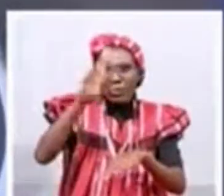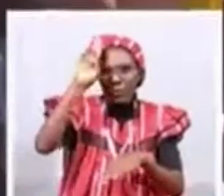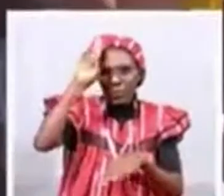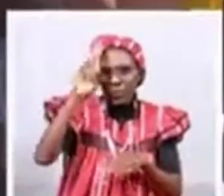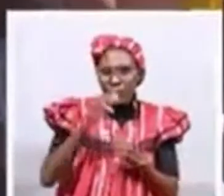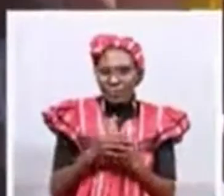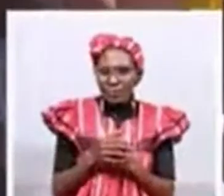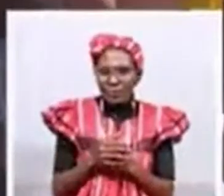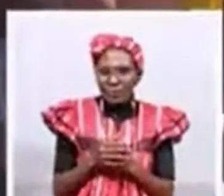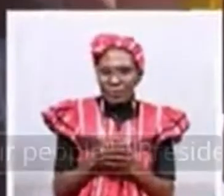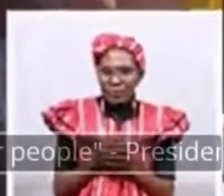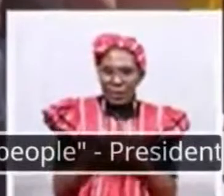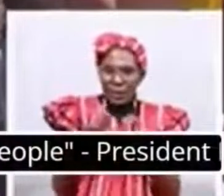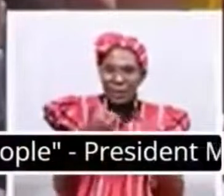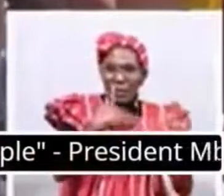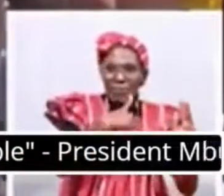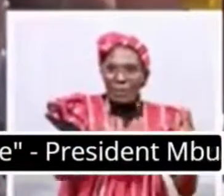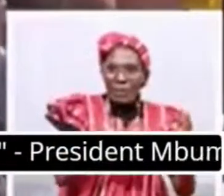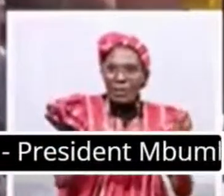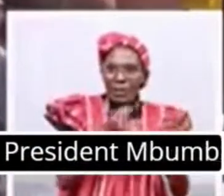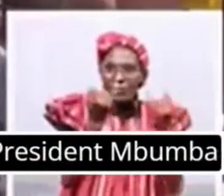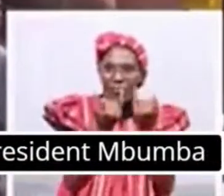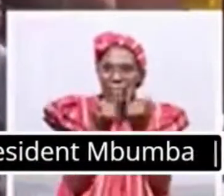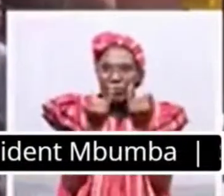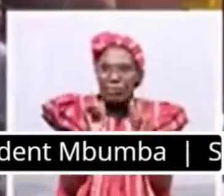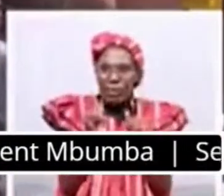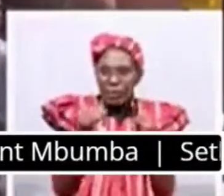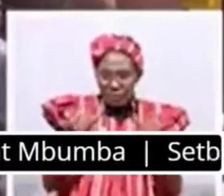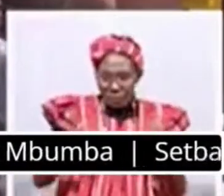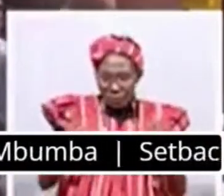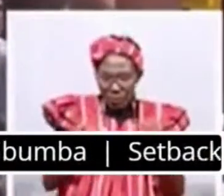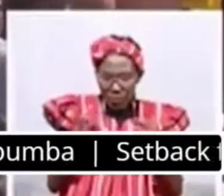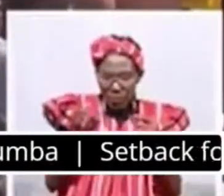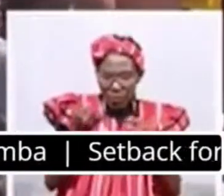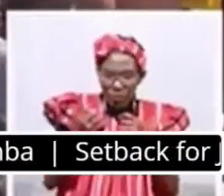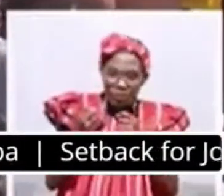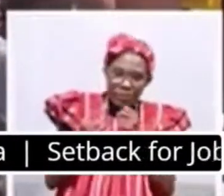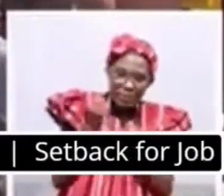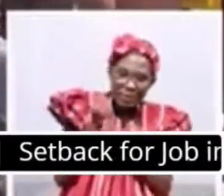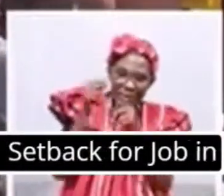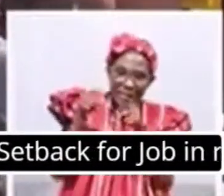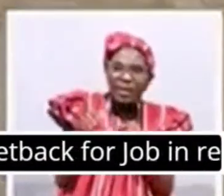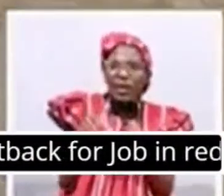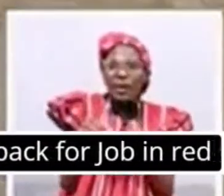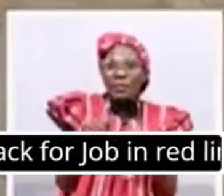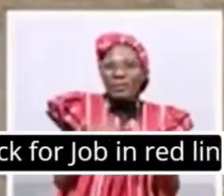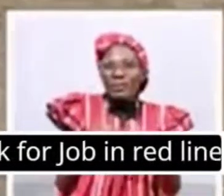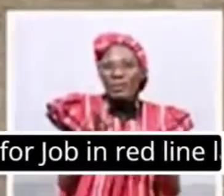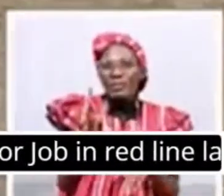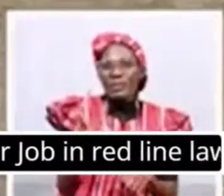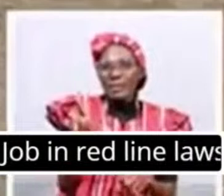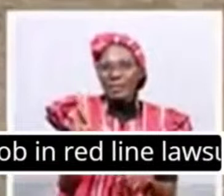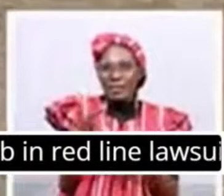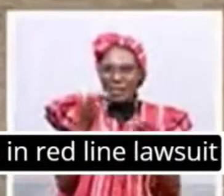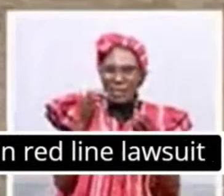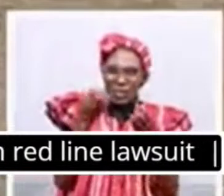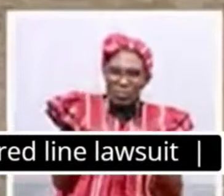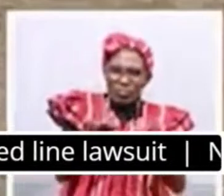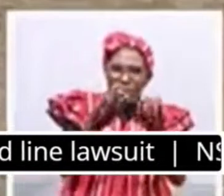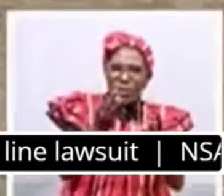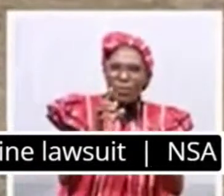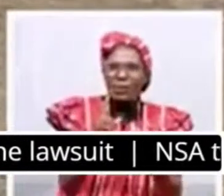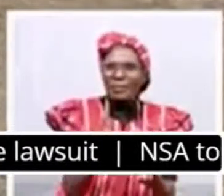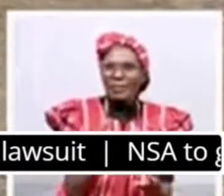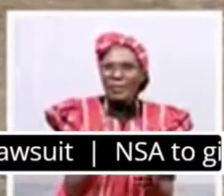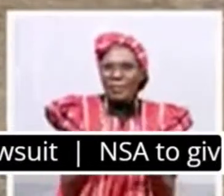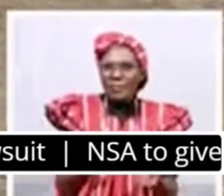The celebration of Namibia's independence this year here in the Zambezi region provides